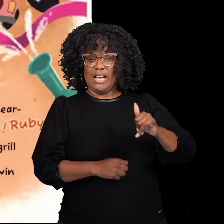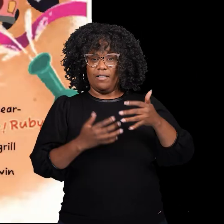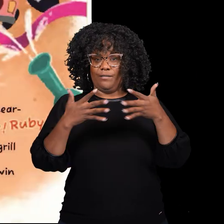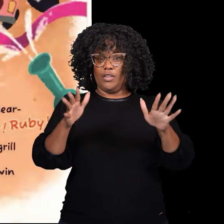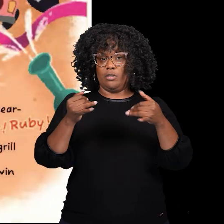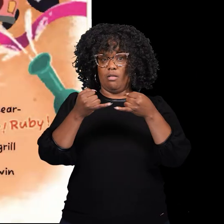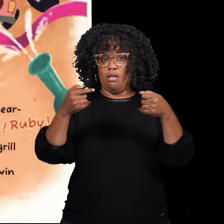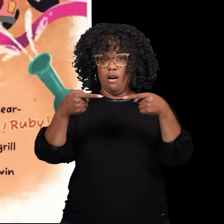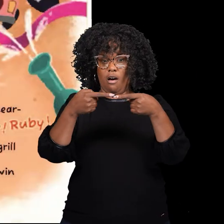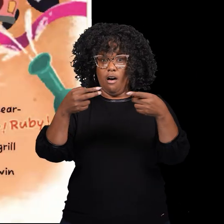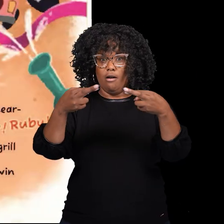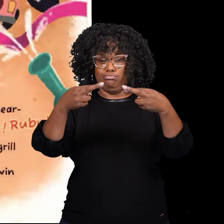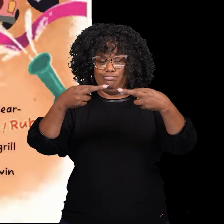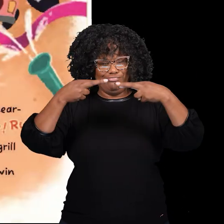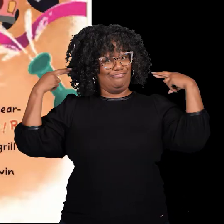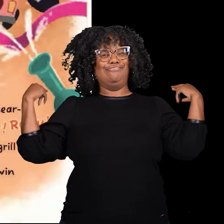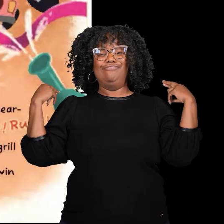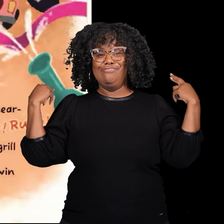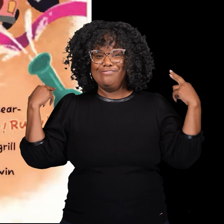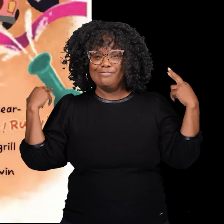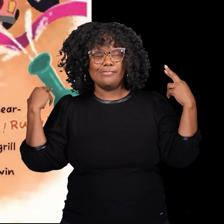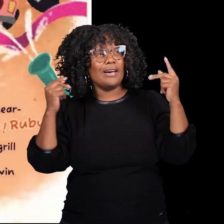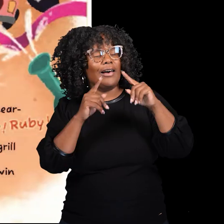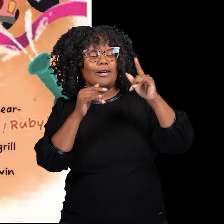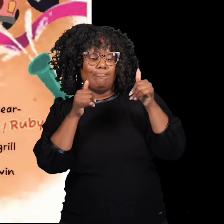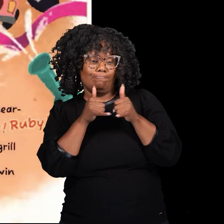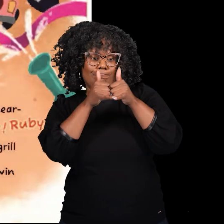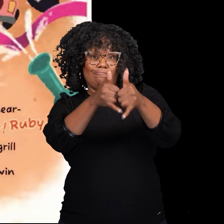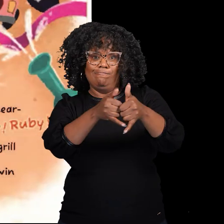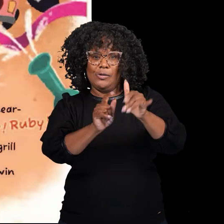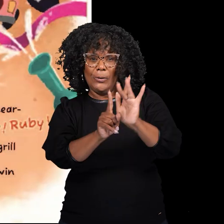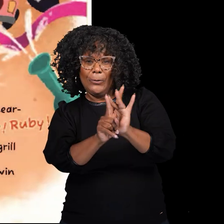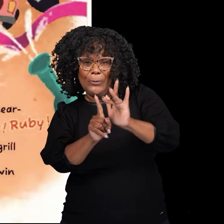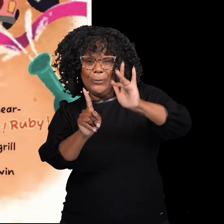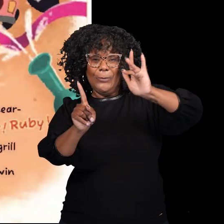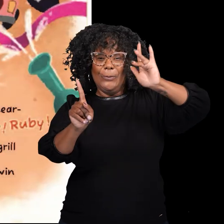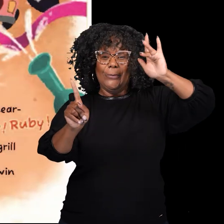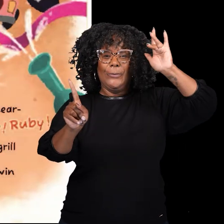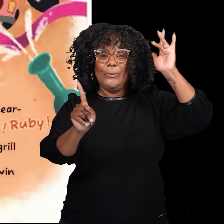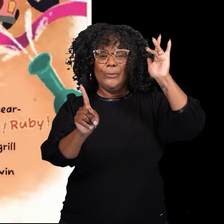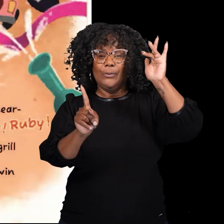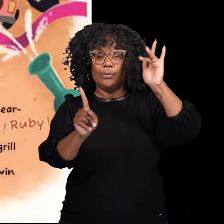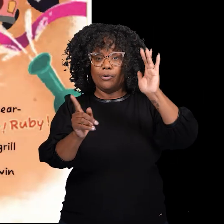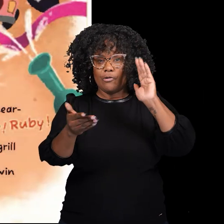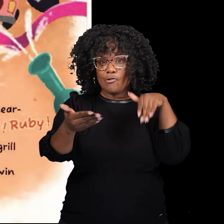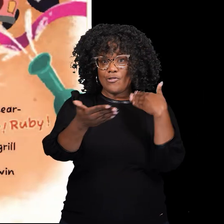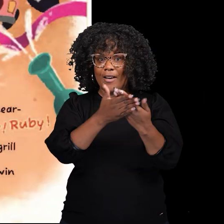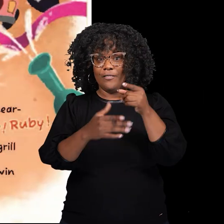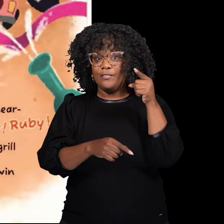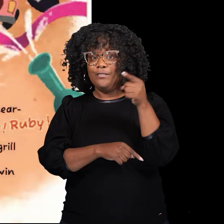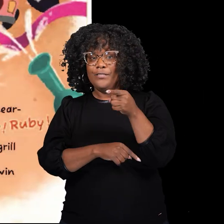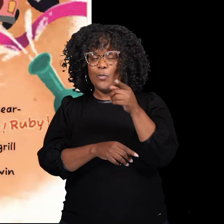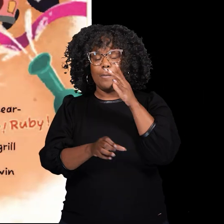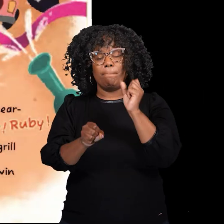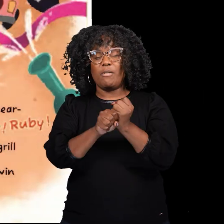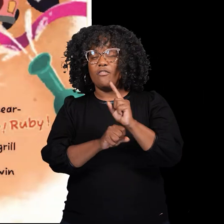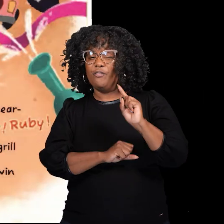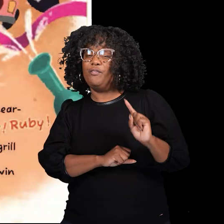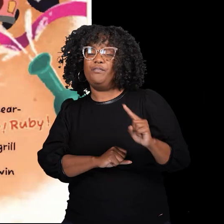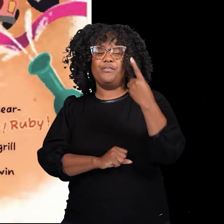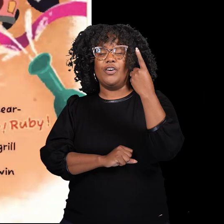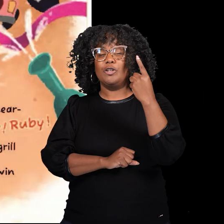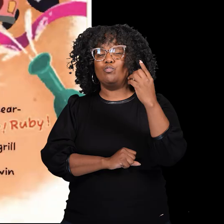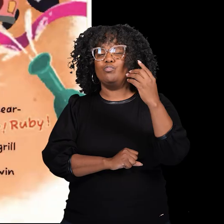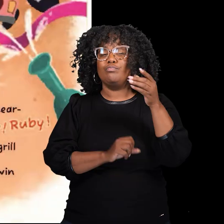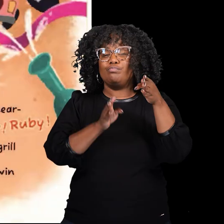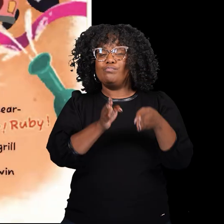finish line ribbon wrap around her grille as the golden trophy gleams in the sunlight. Arriving first would make her the first